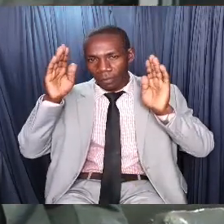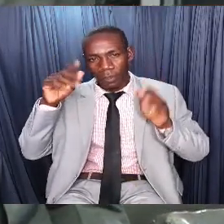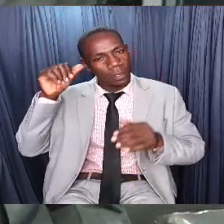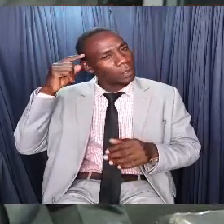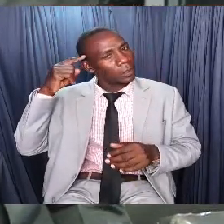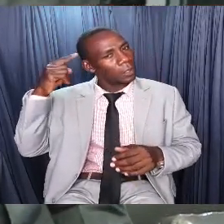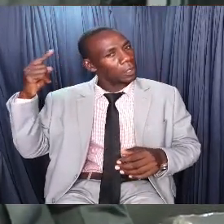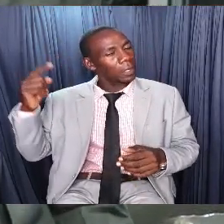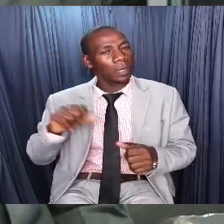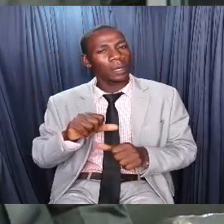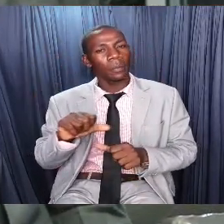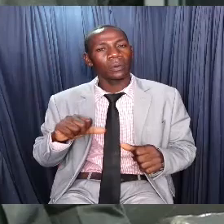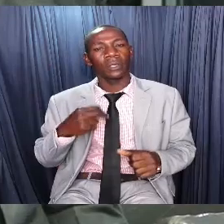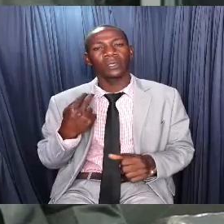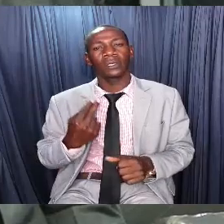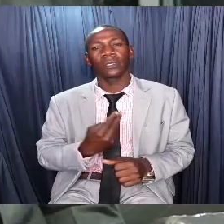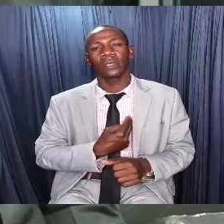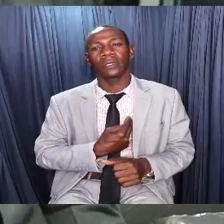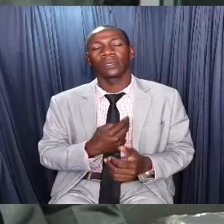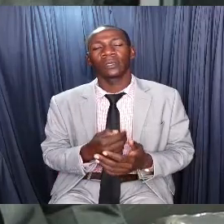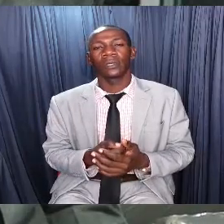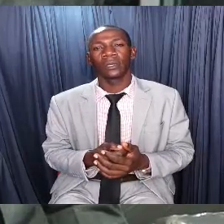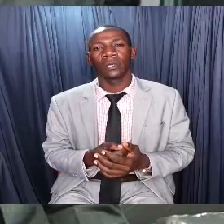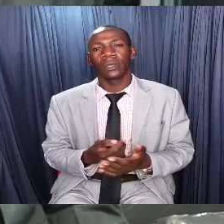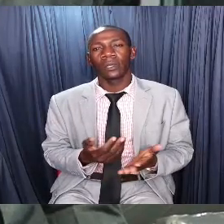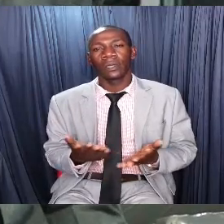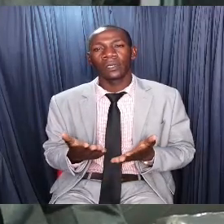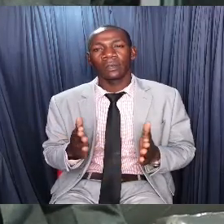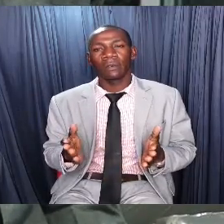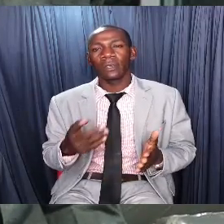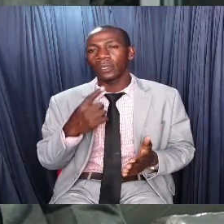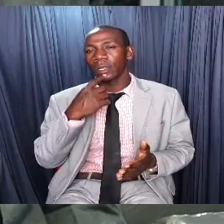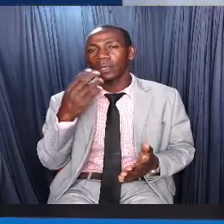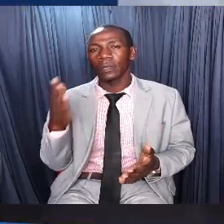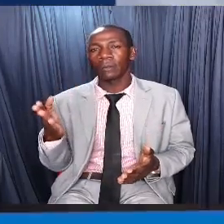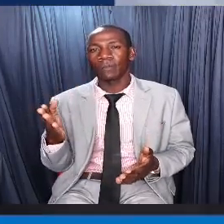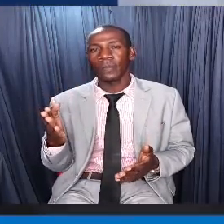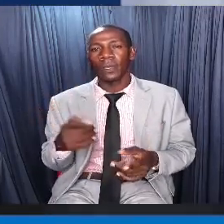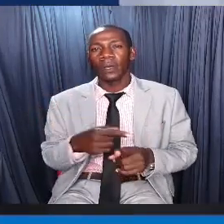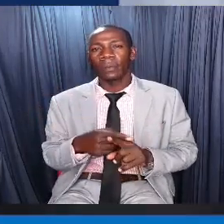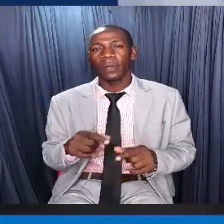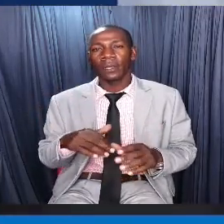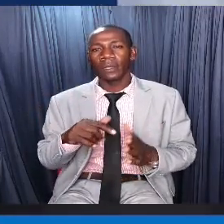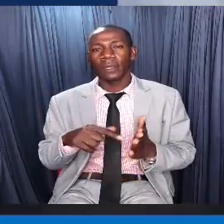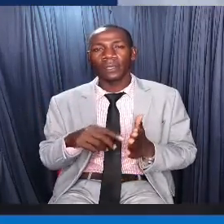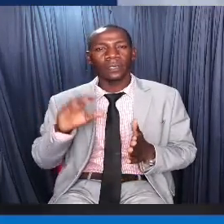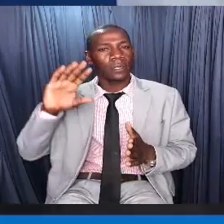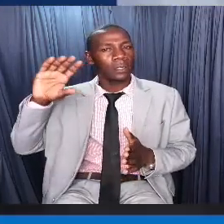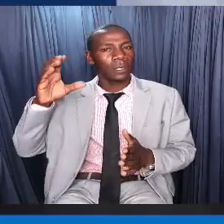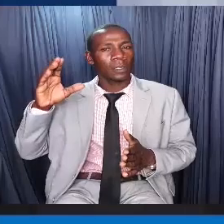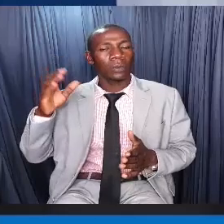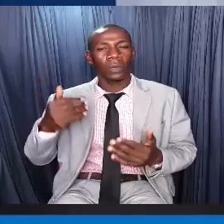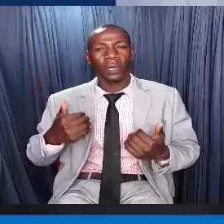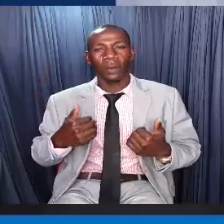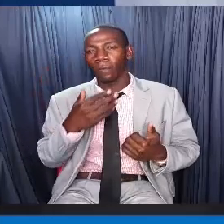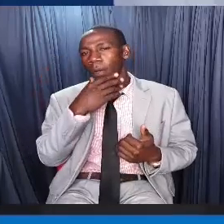kutuangalia sisi. And starts bothering about us. Yeye mtumishi akamwambia. The servant told him. Lakini katika mji huu. But in this city. Muna mtu